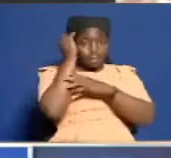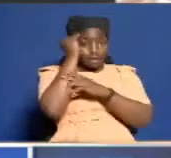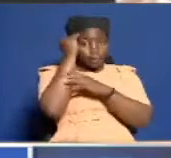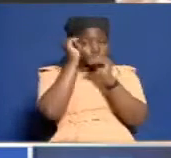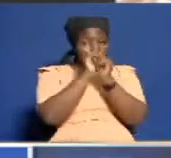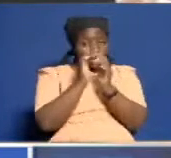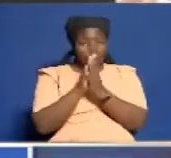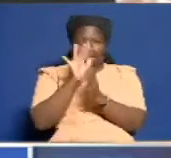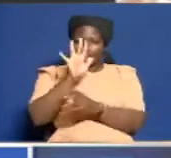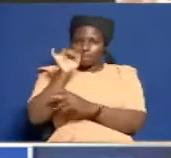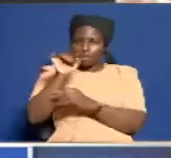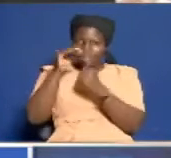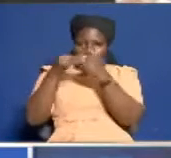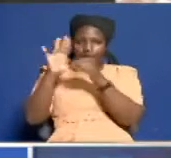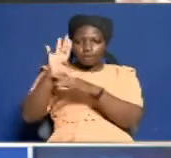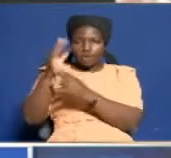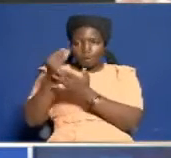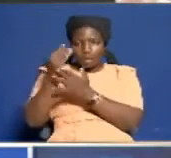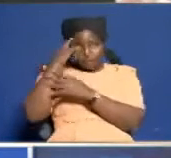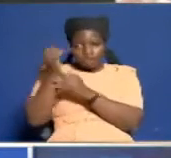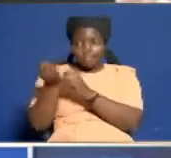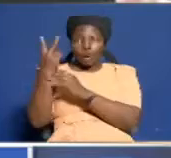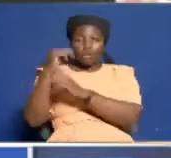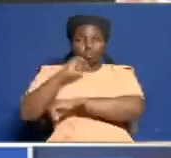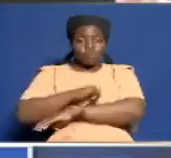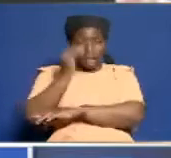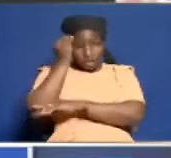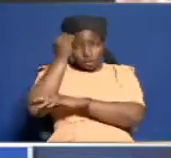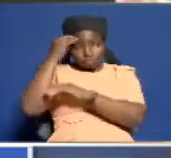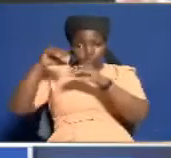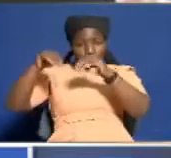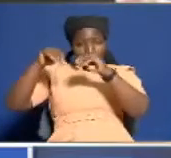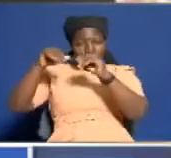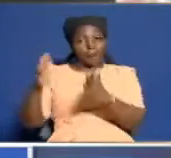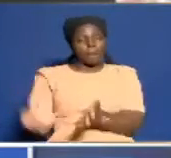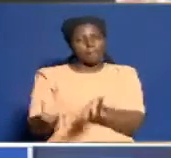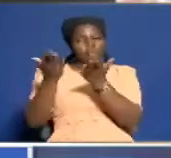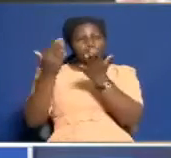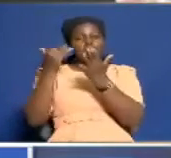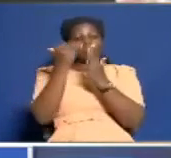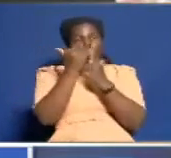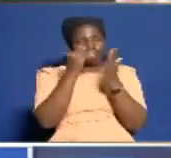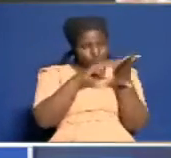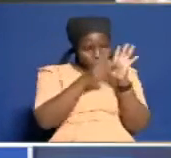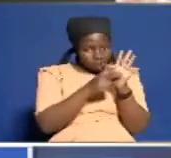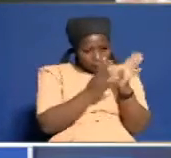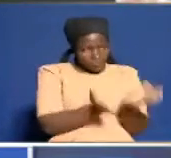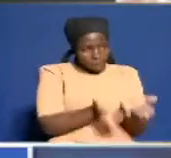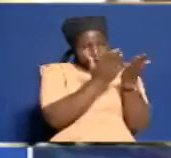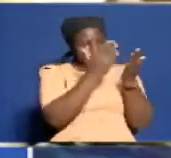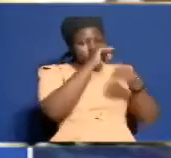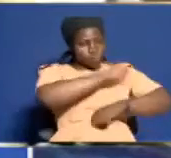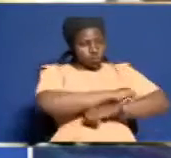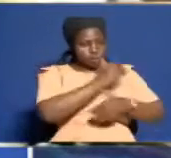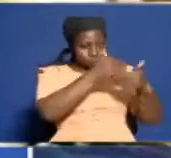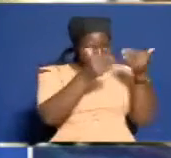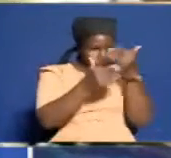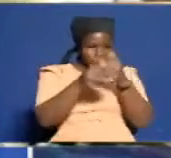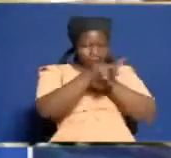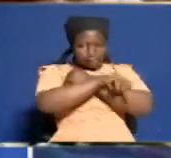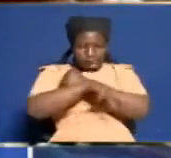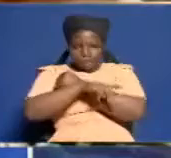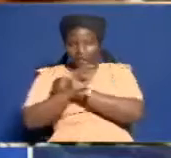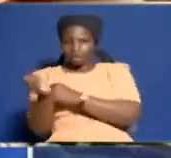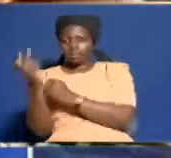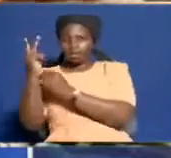and 5.8 billion shillings for secondary education quality improvement project. On improvement of school infrastructure, primary and